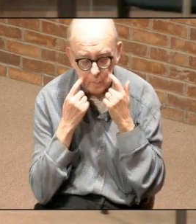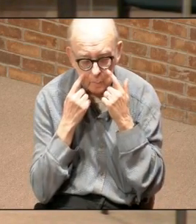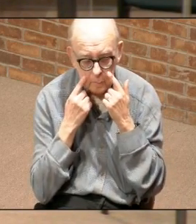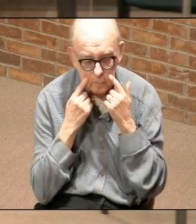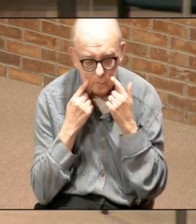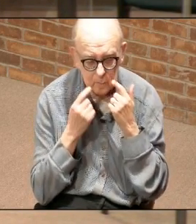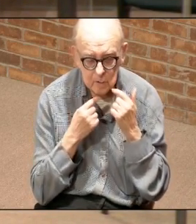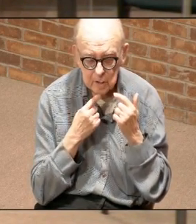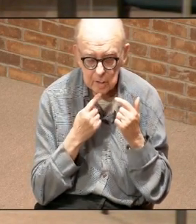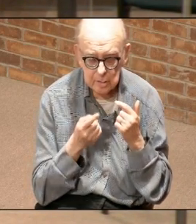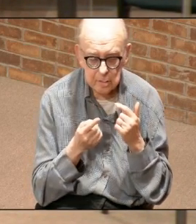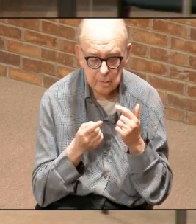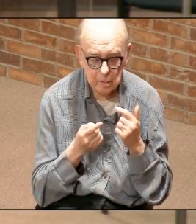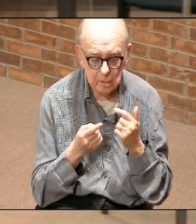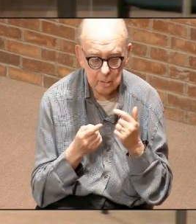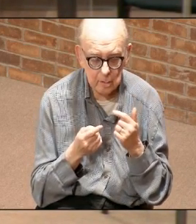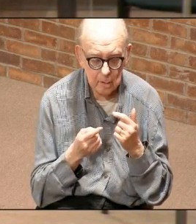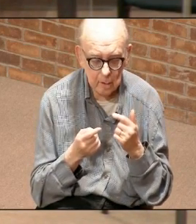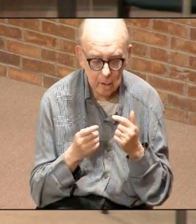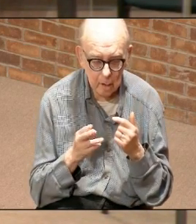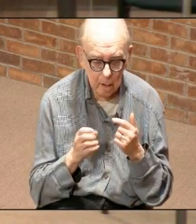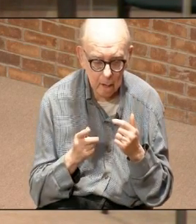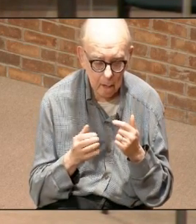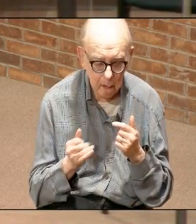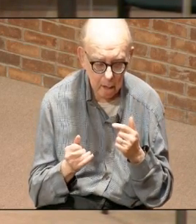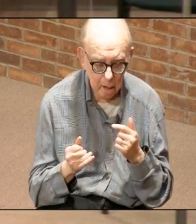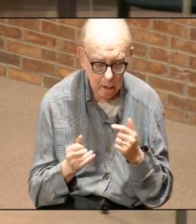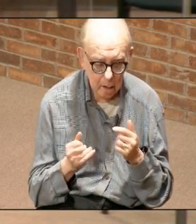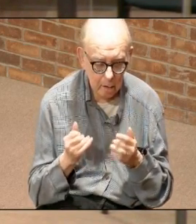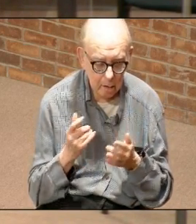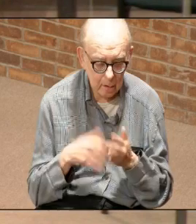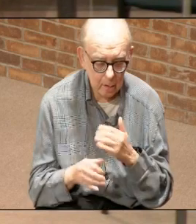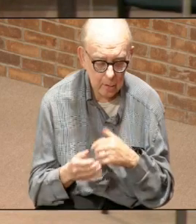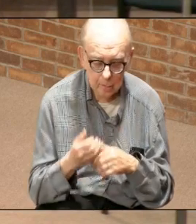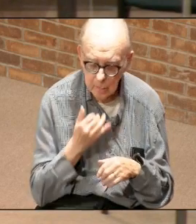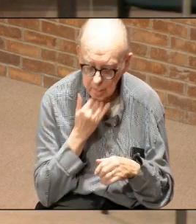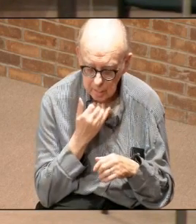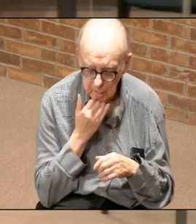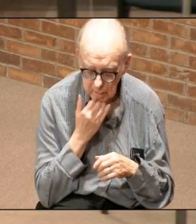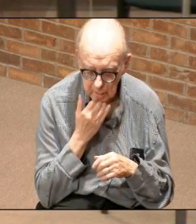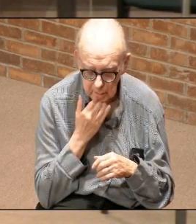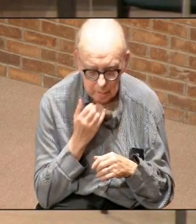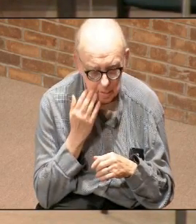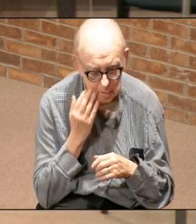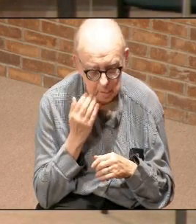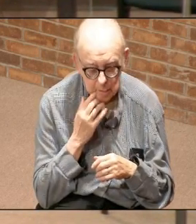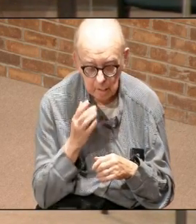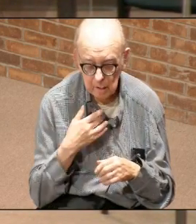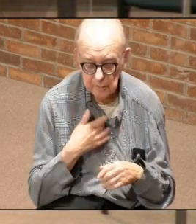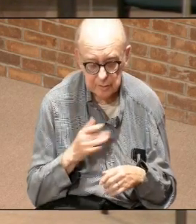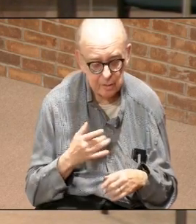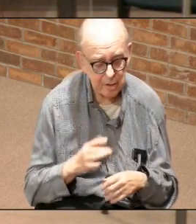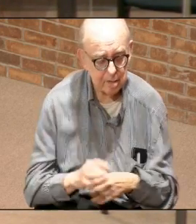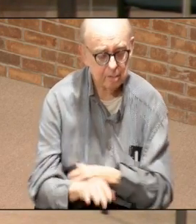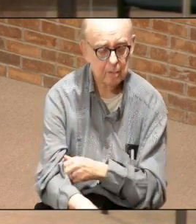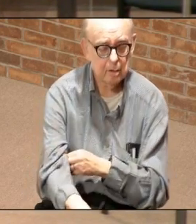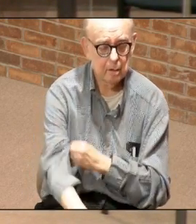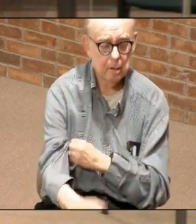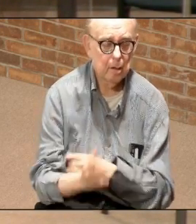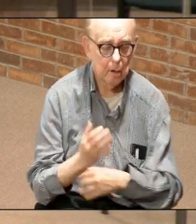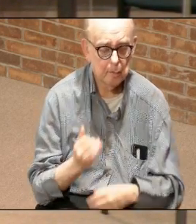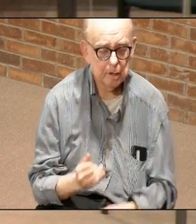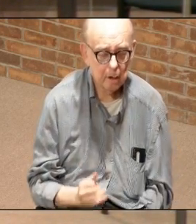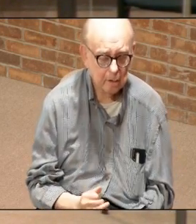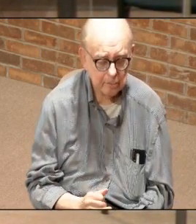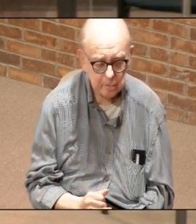And she tells Charlie, Charlie says, "What's wrong?" And she says, I just hurt